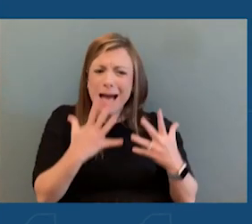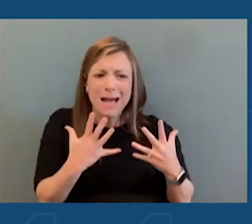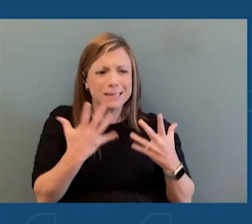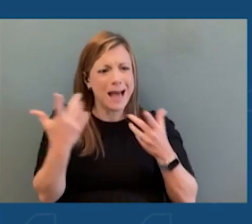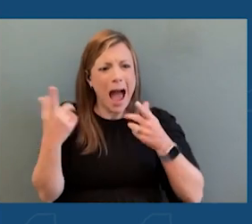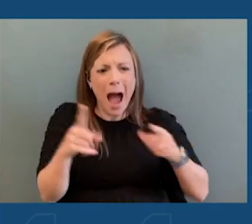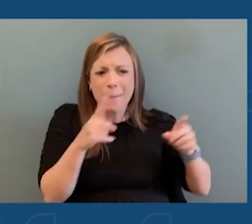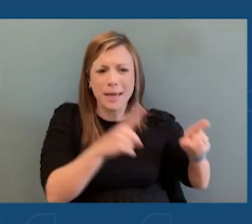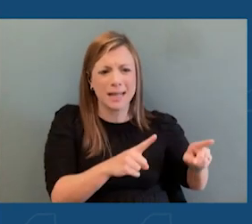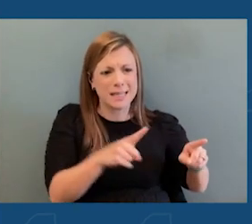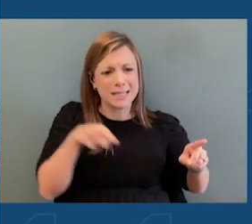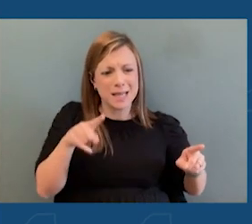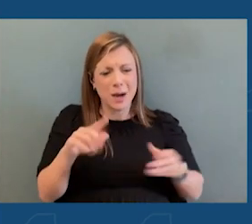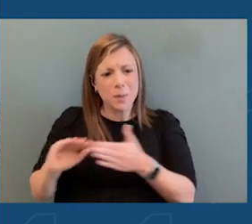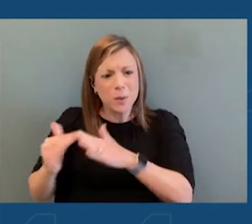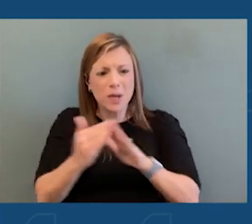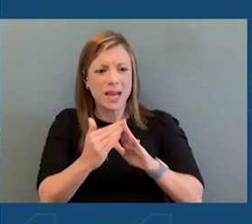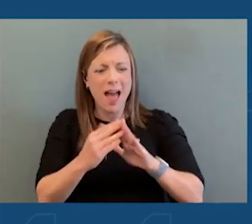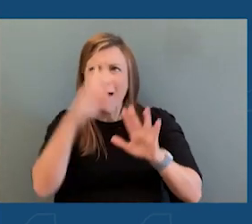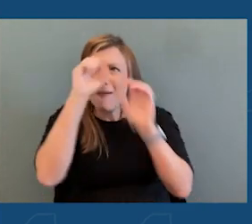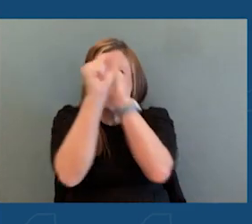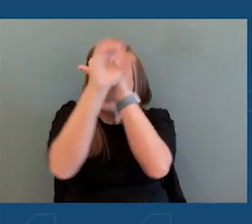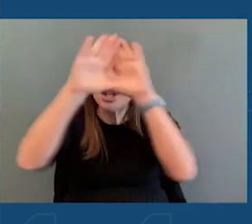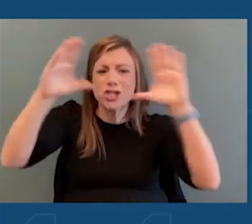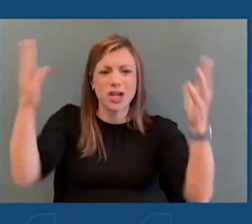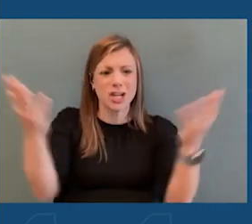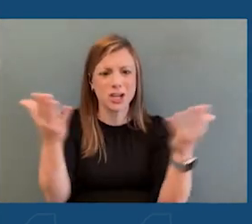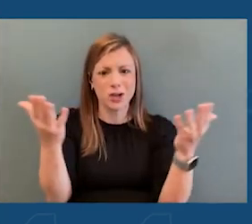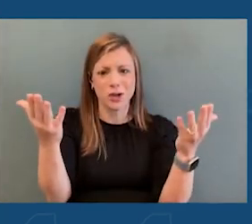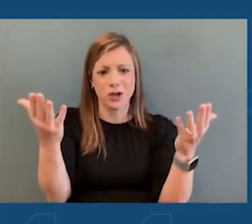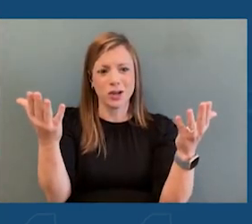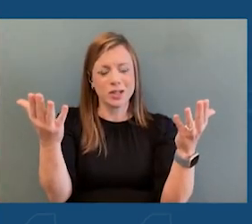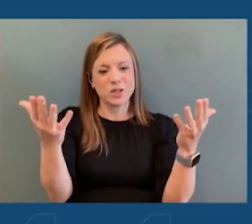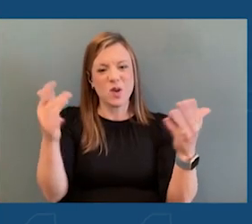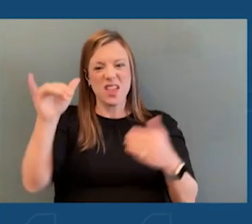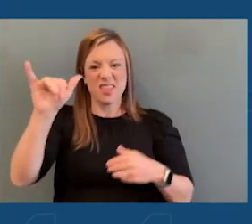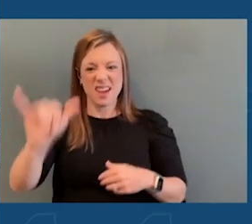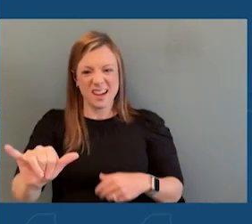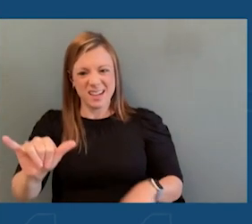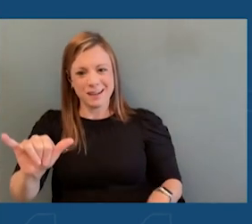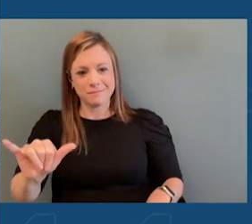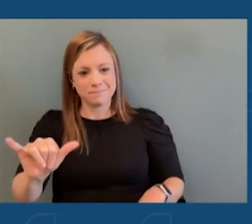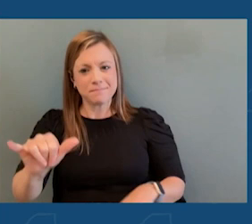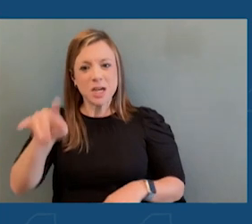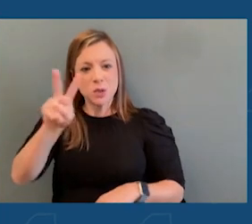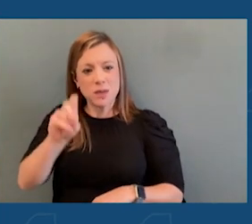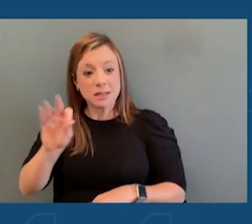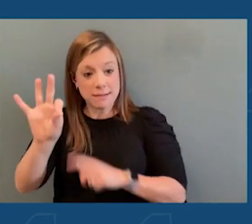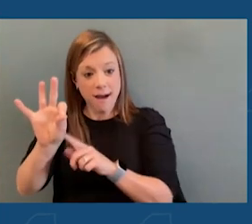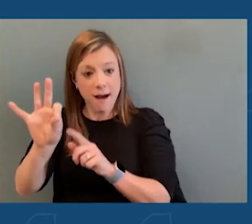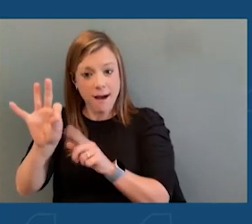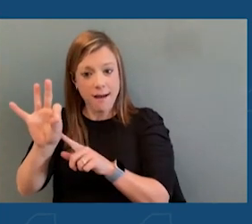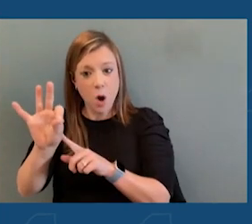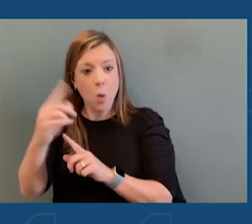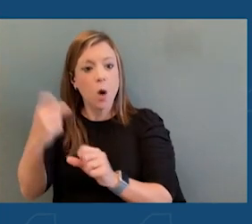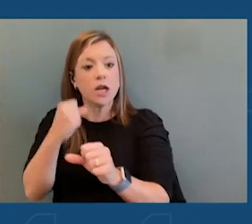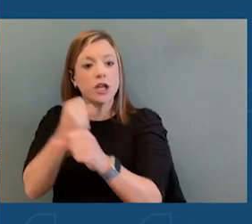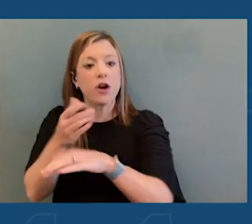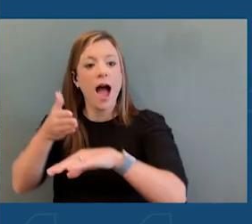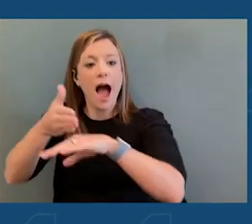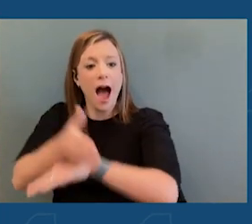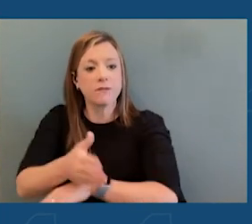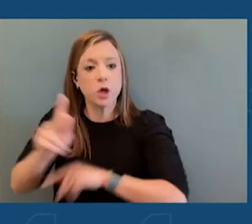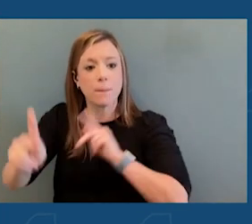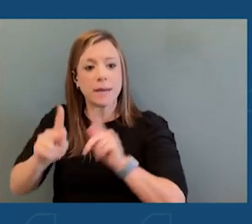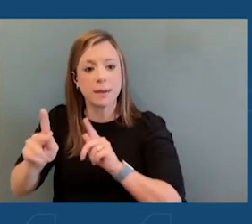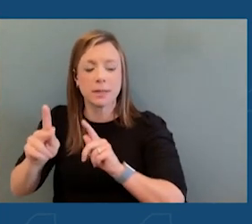vision of this community. So for me, it was an honor, like 2009, a year after People Theater came to this community,